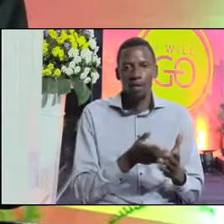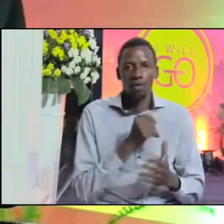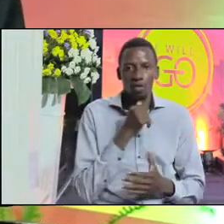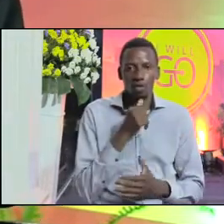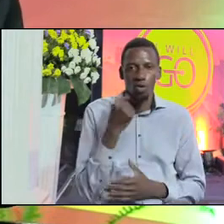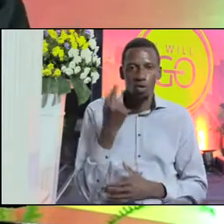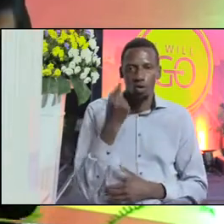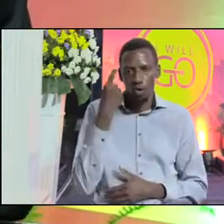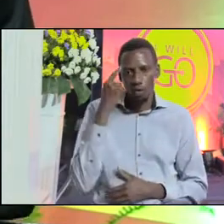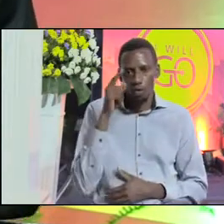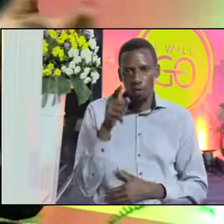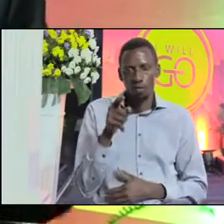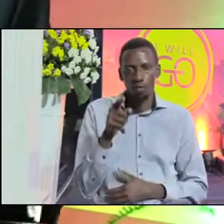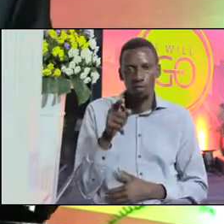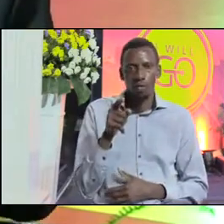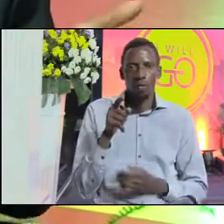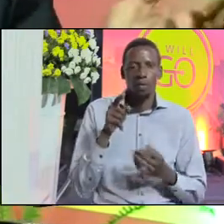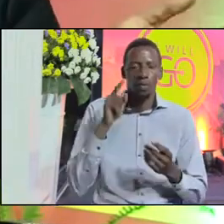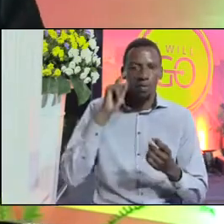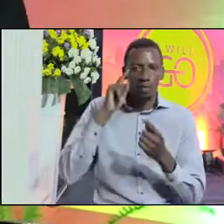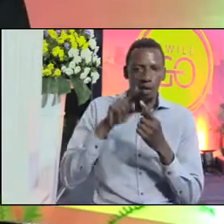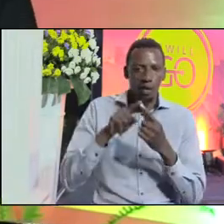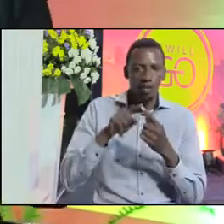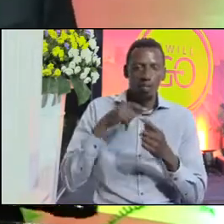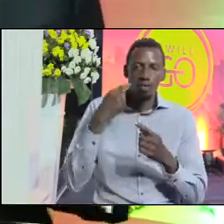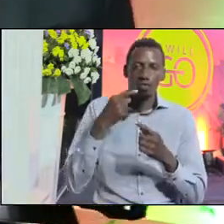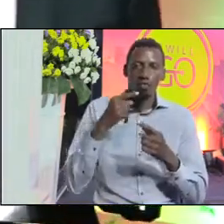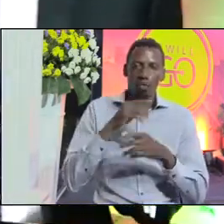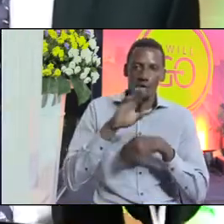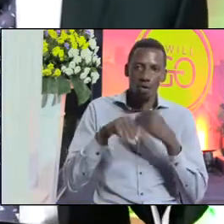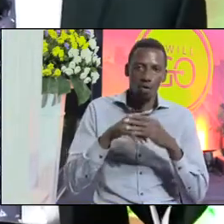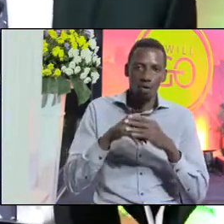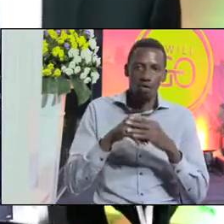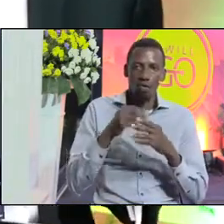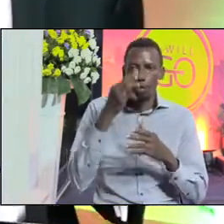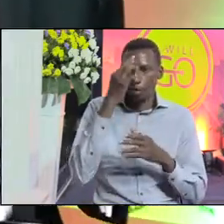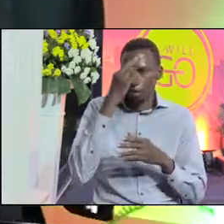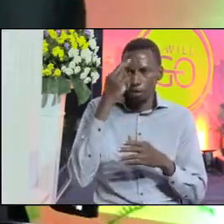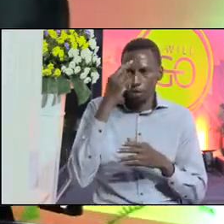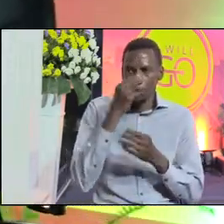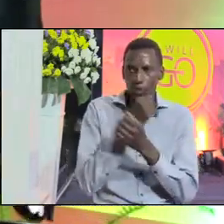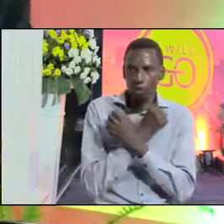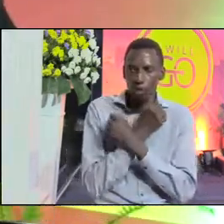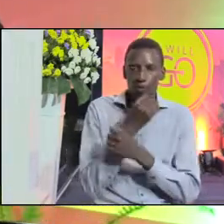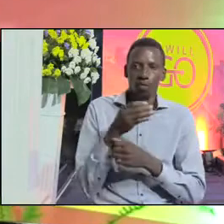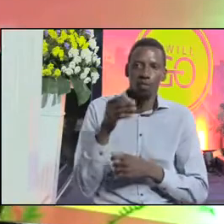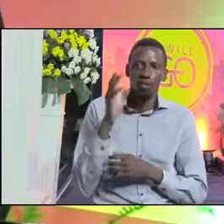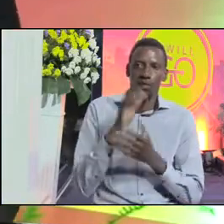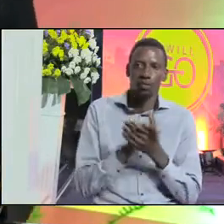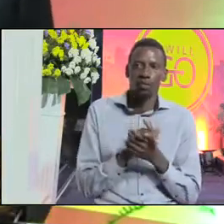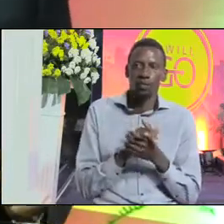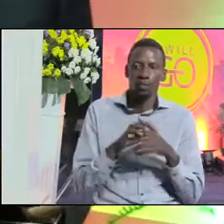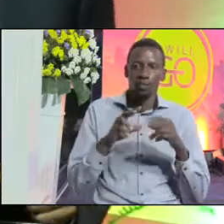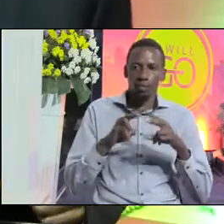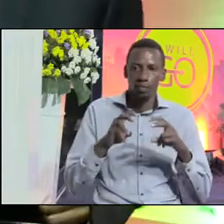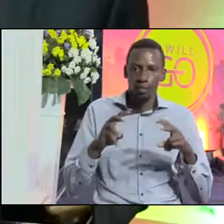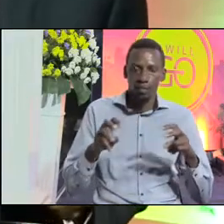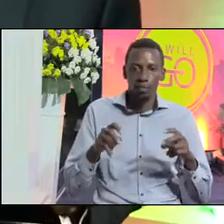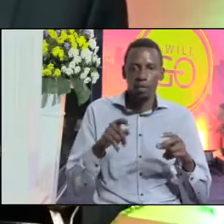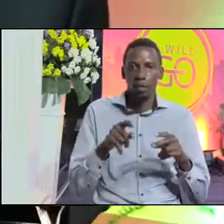you, it's really to all that be in Rome, beloved of God. Examine the text